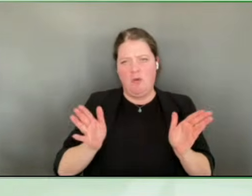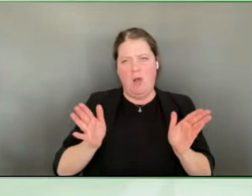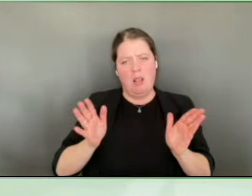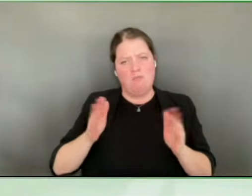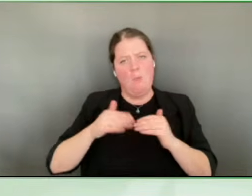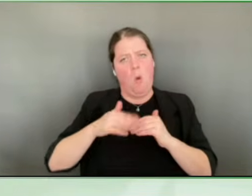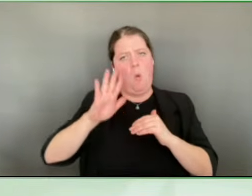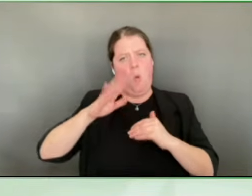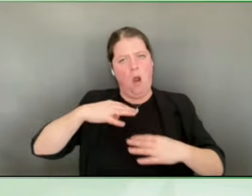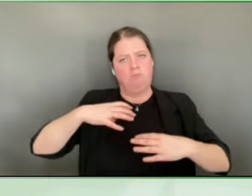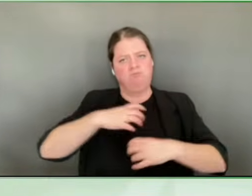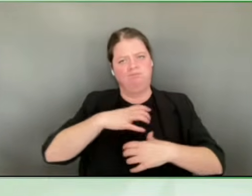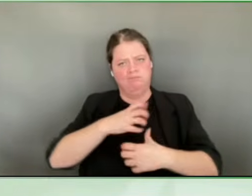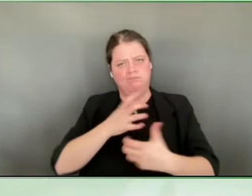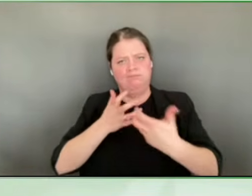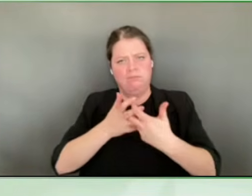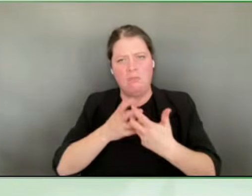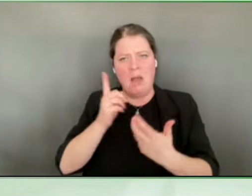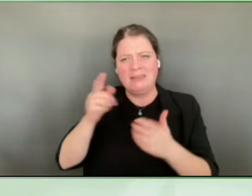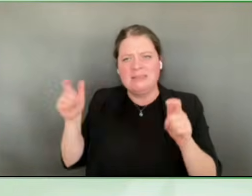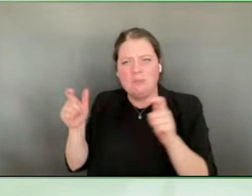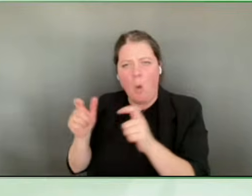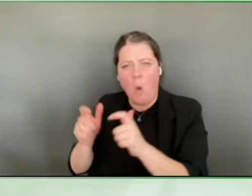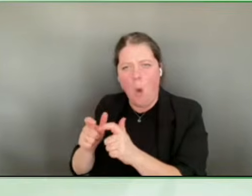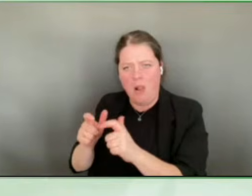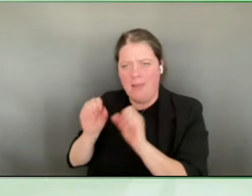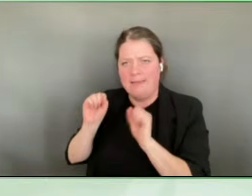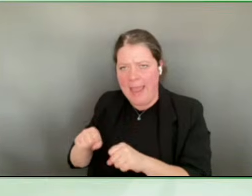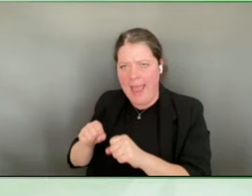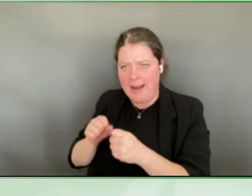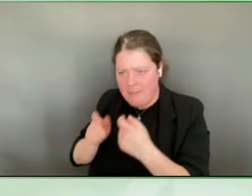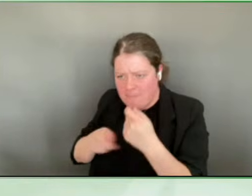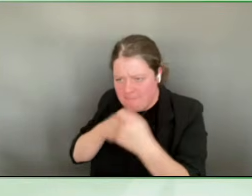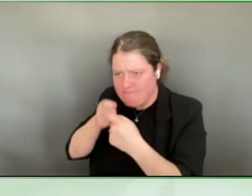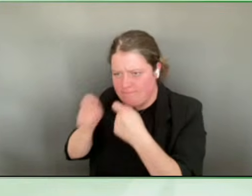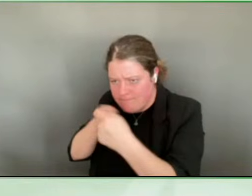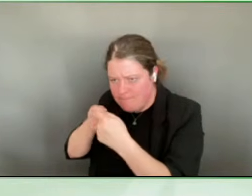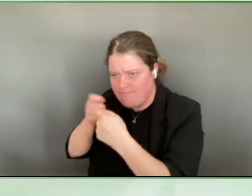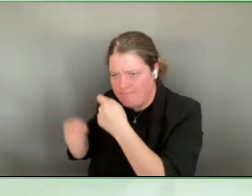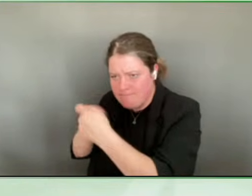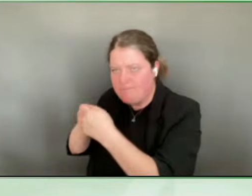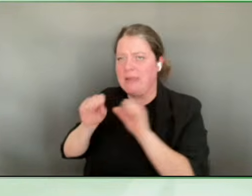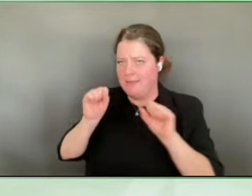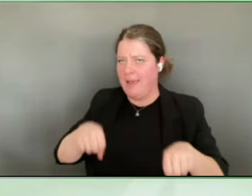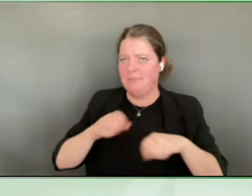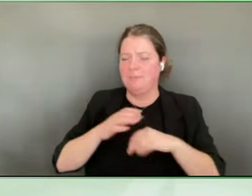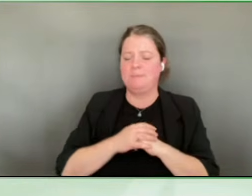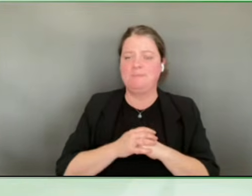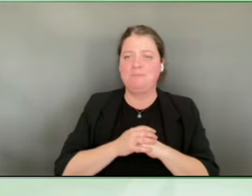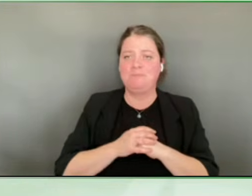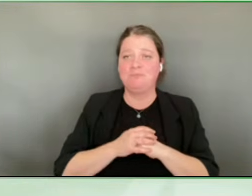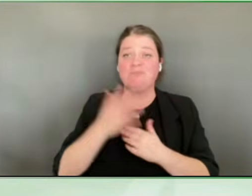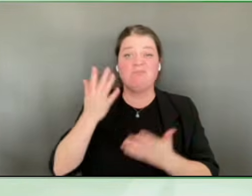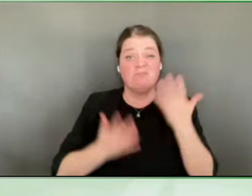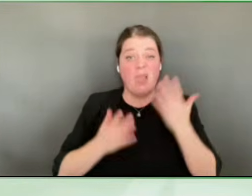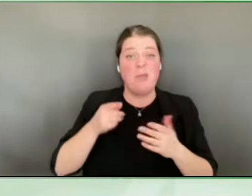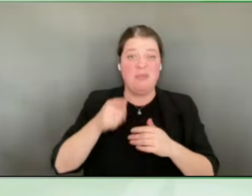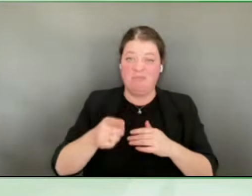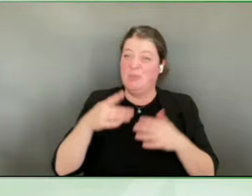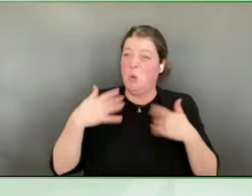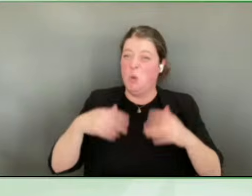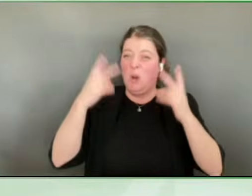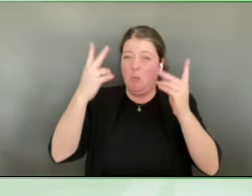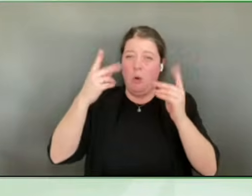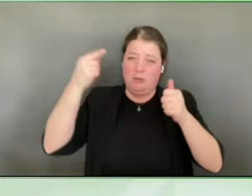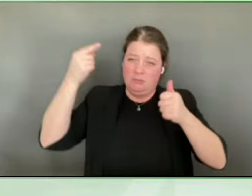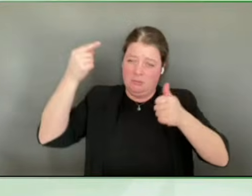to wrap up the session, maybe these are the key points we should also deliver to our audience. Let's remember once again,